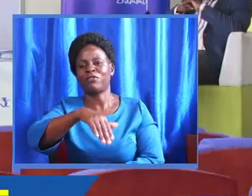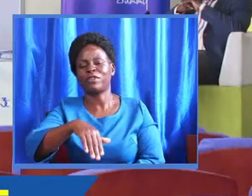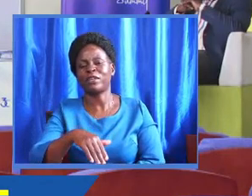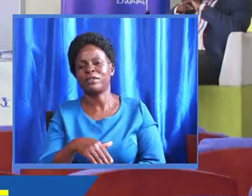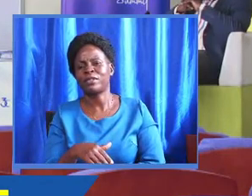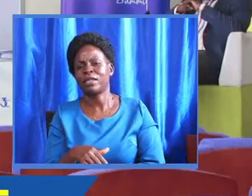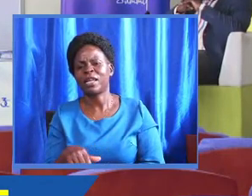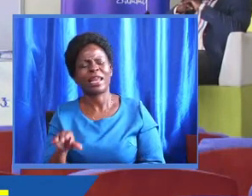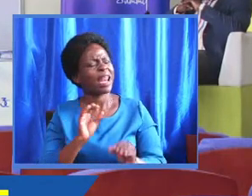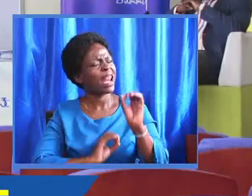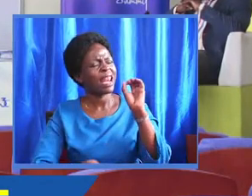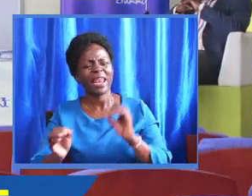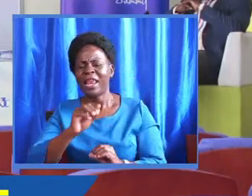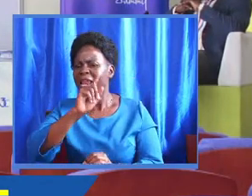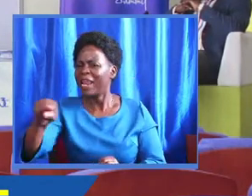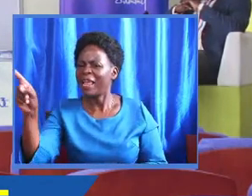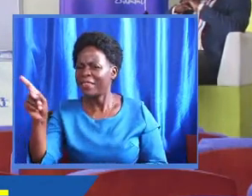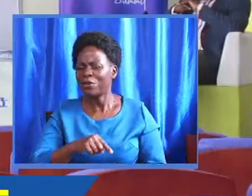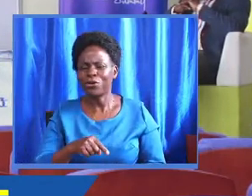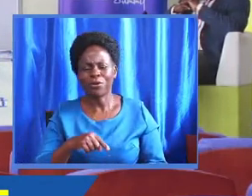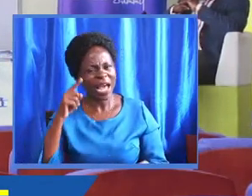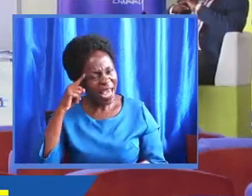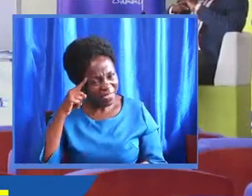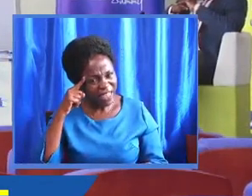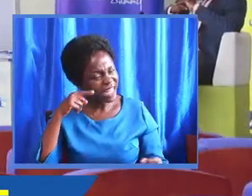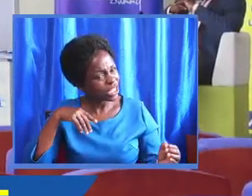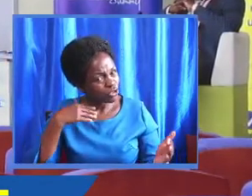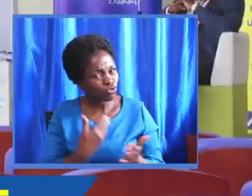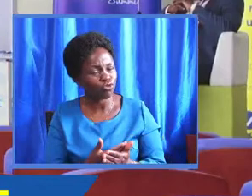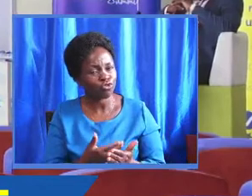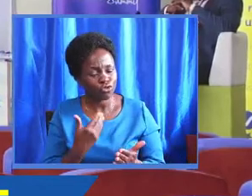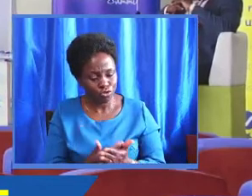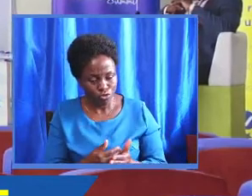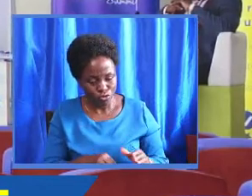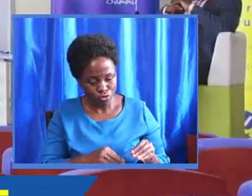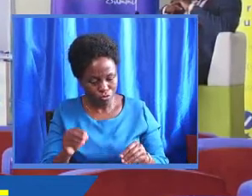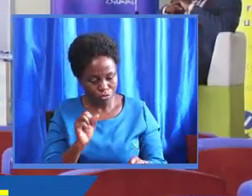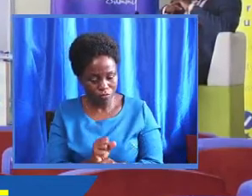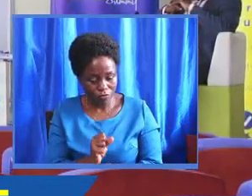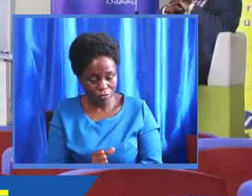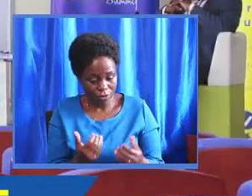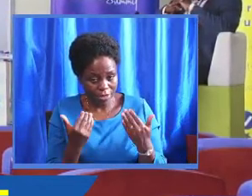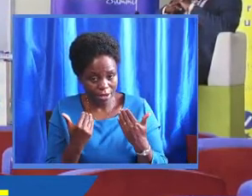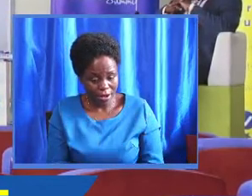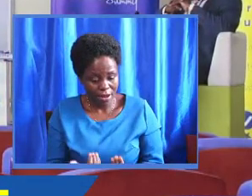So there's nothing wrong, and I think it's a good move to do it now.